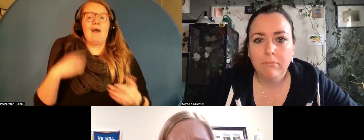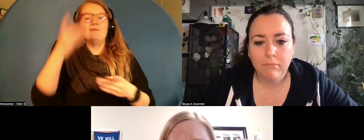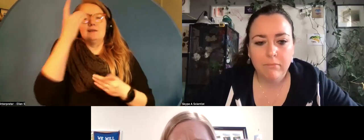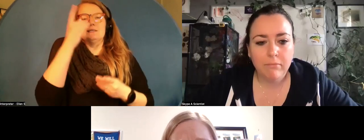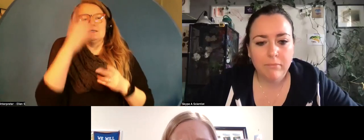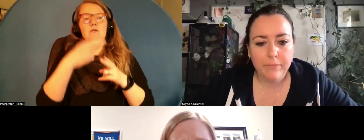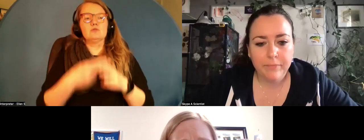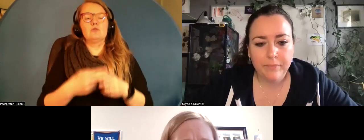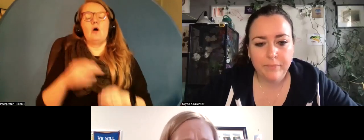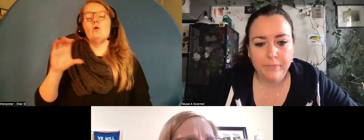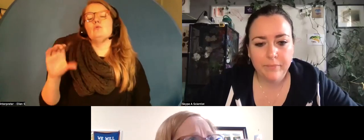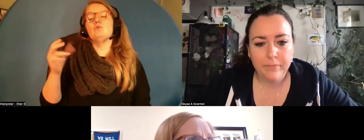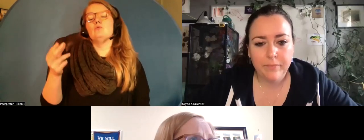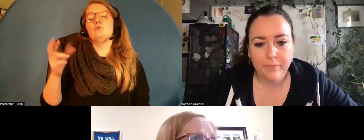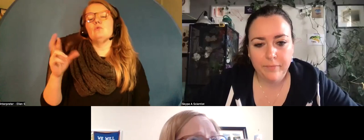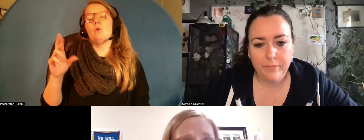or really,